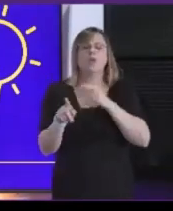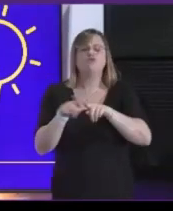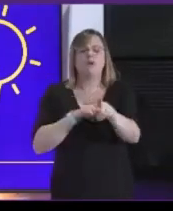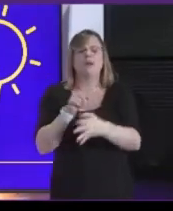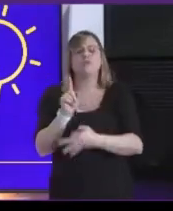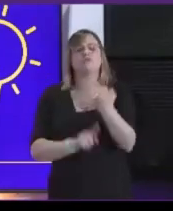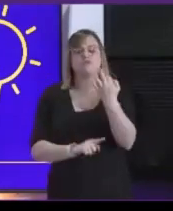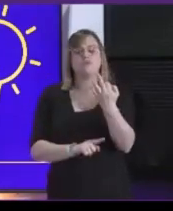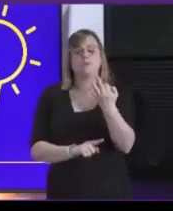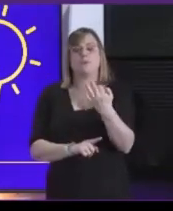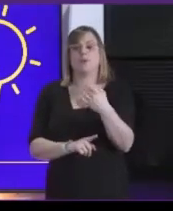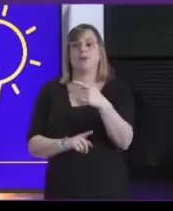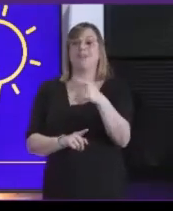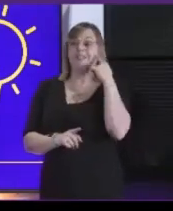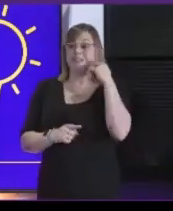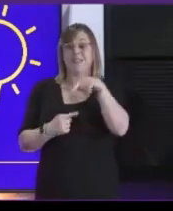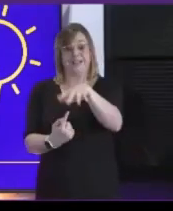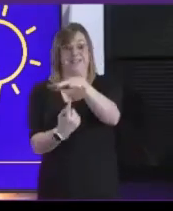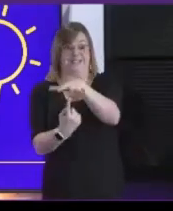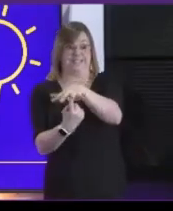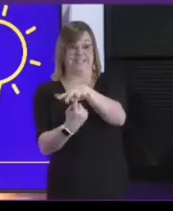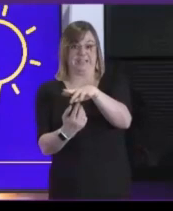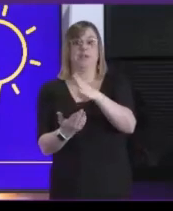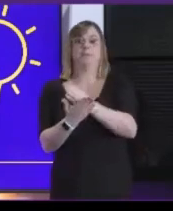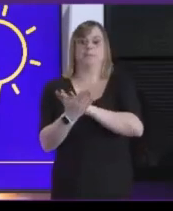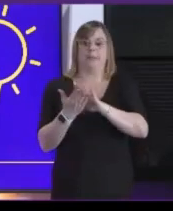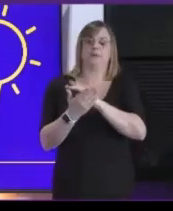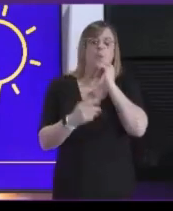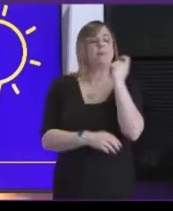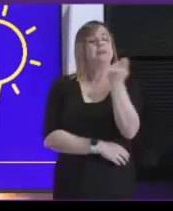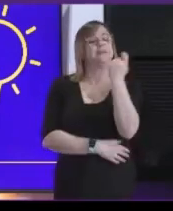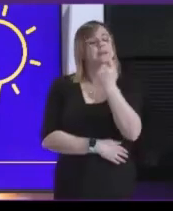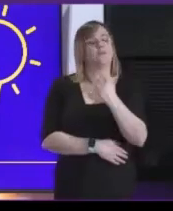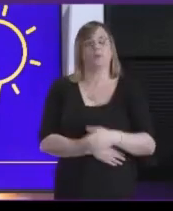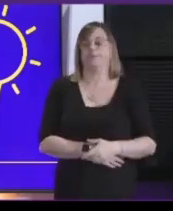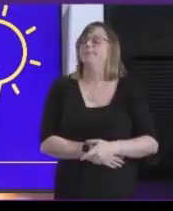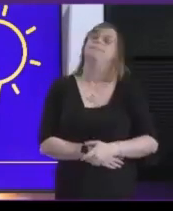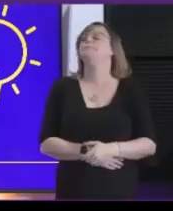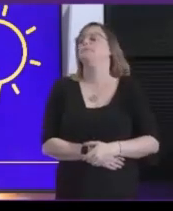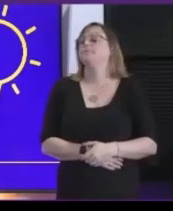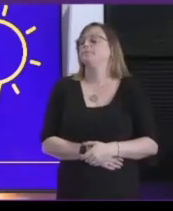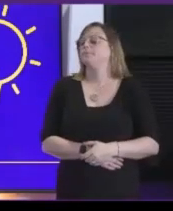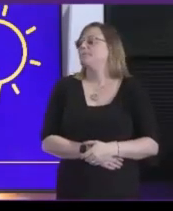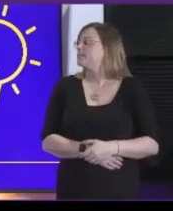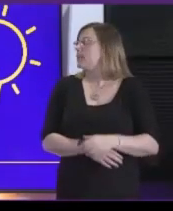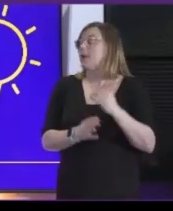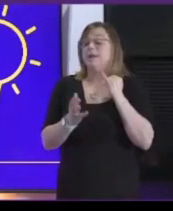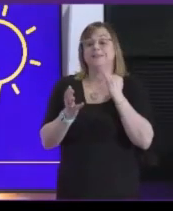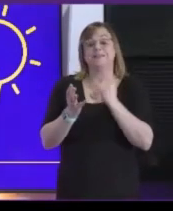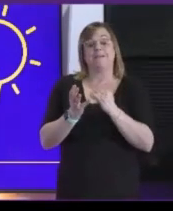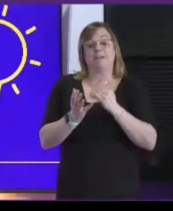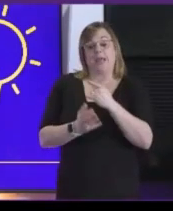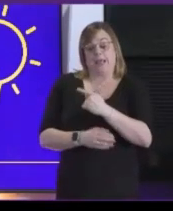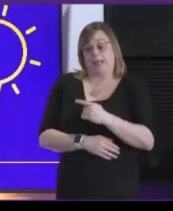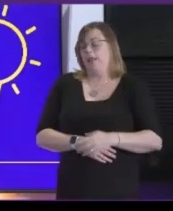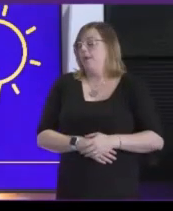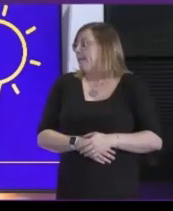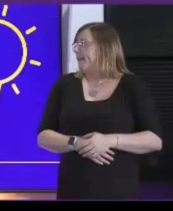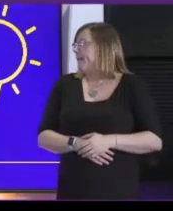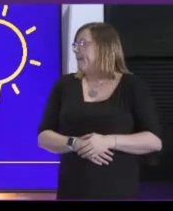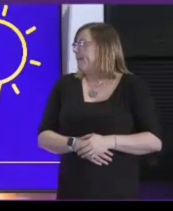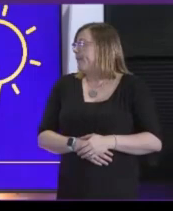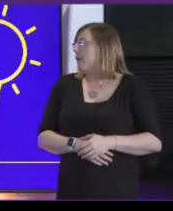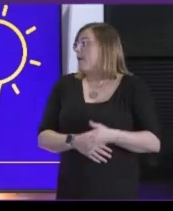really, that is the key that I think will be successful in Europe. Well, thank you. Stephanie. How does that